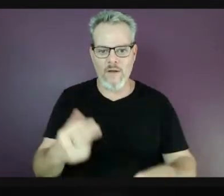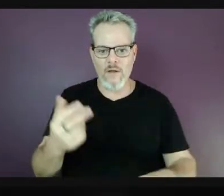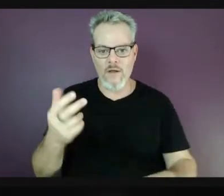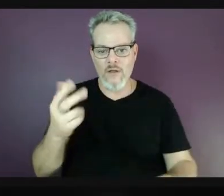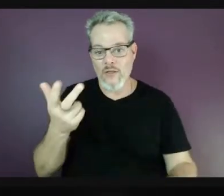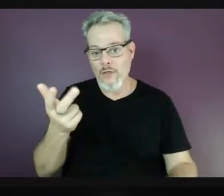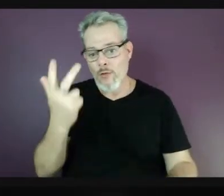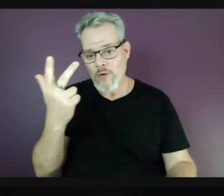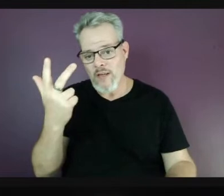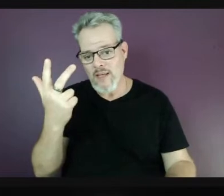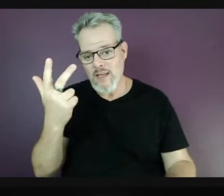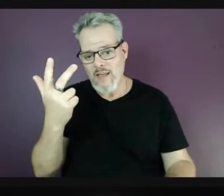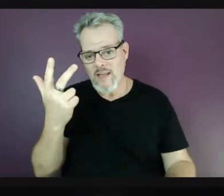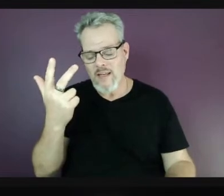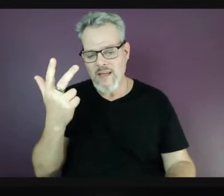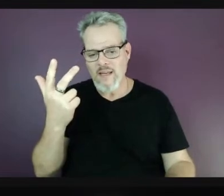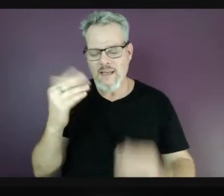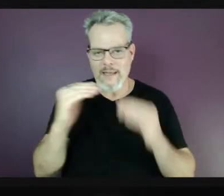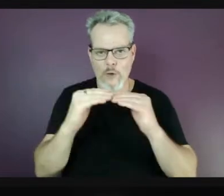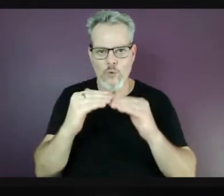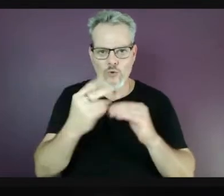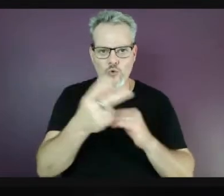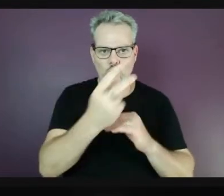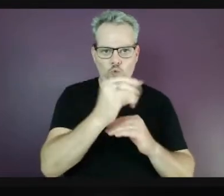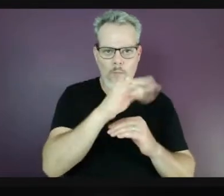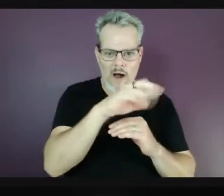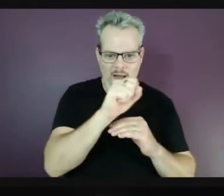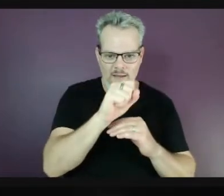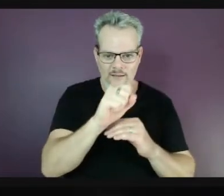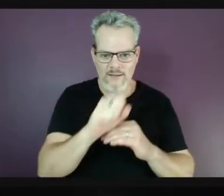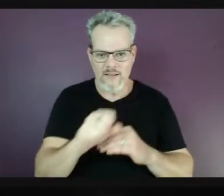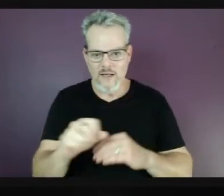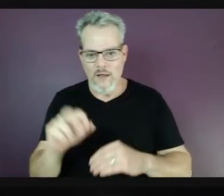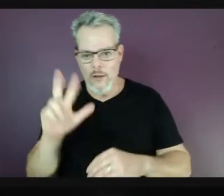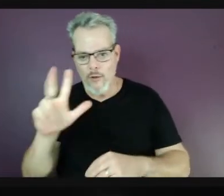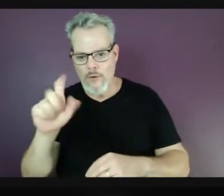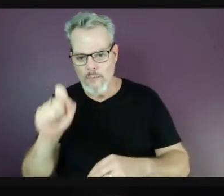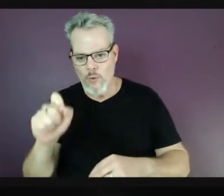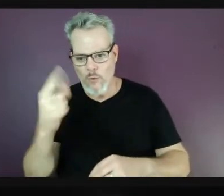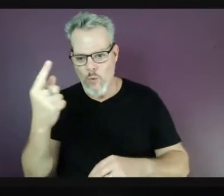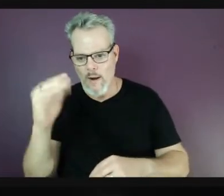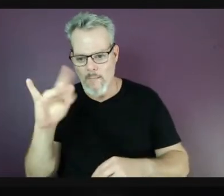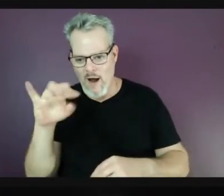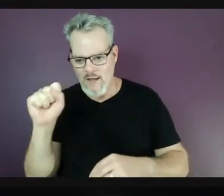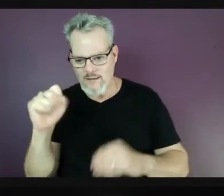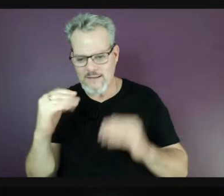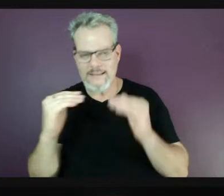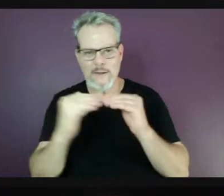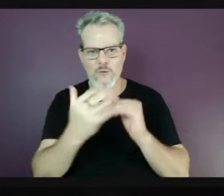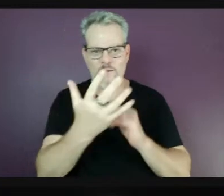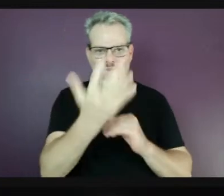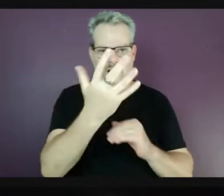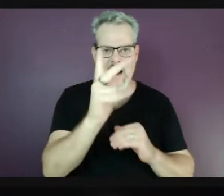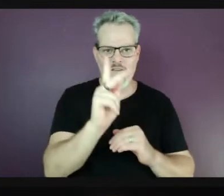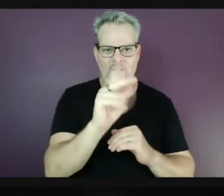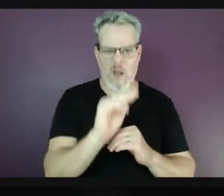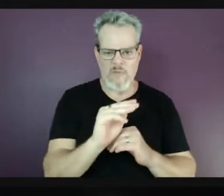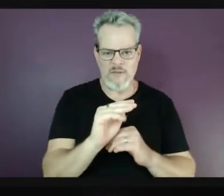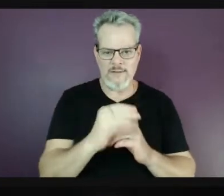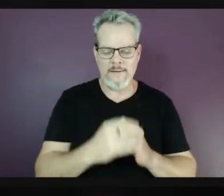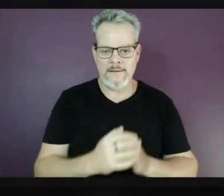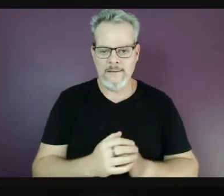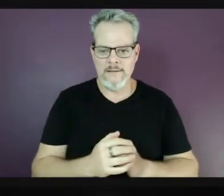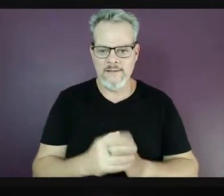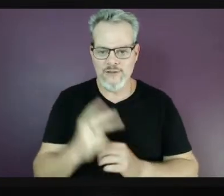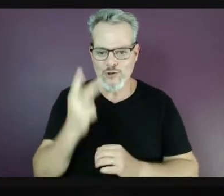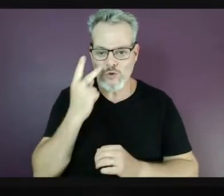2 miles, and this would be 3 miles or 5 kilometers right in there. So you see here, time on